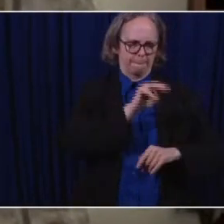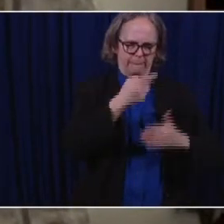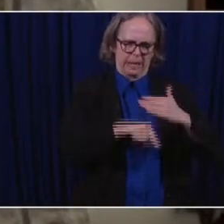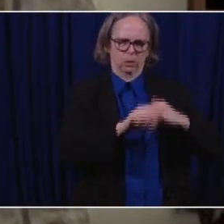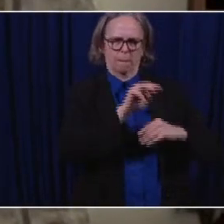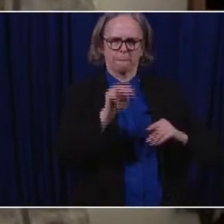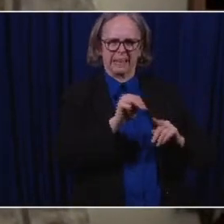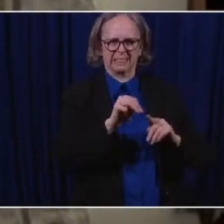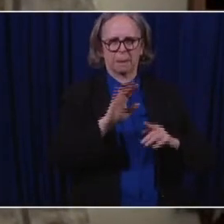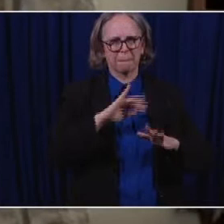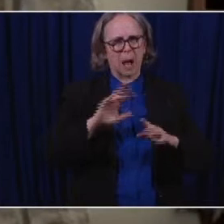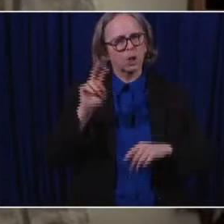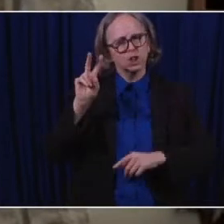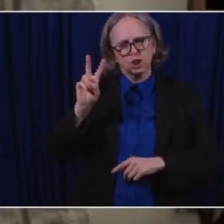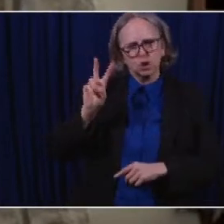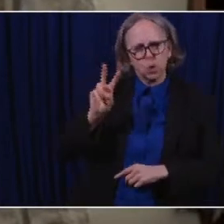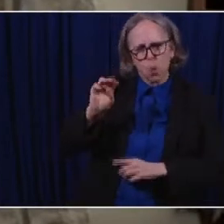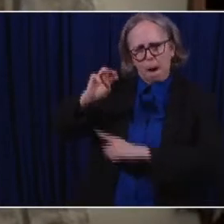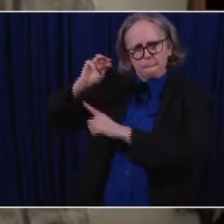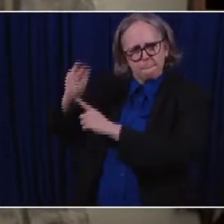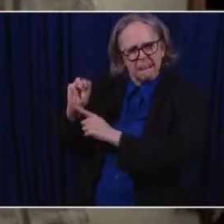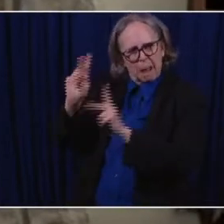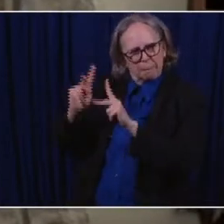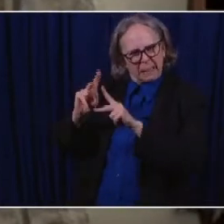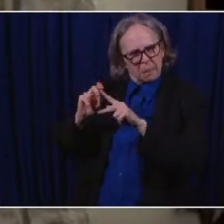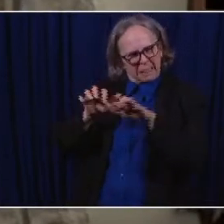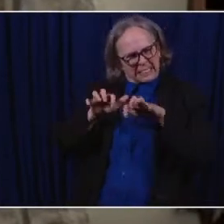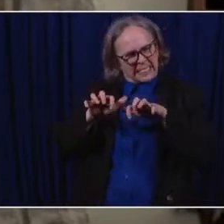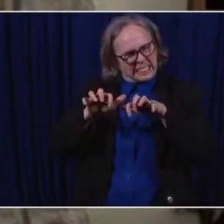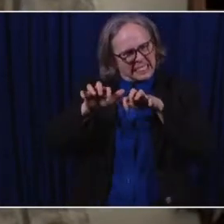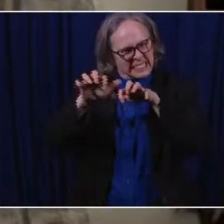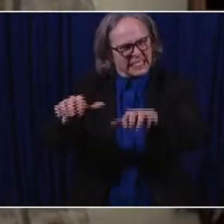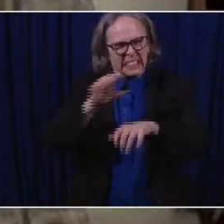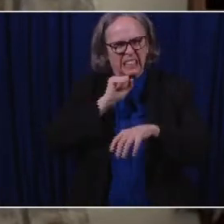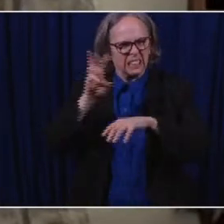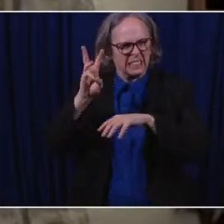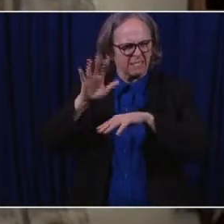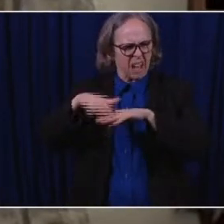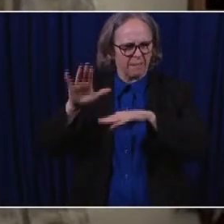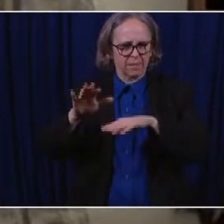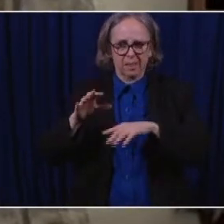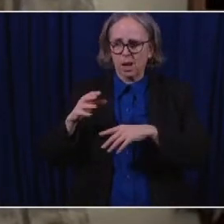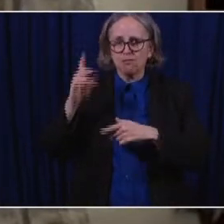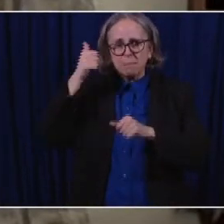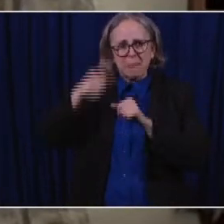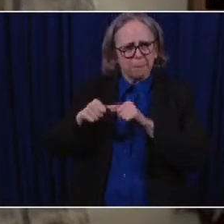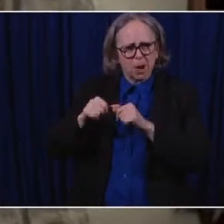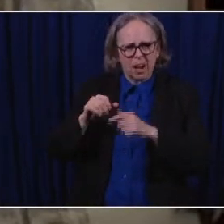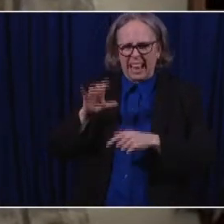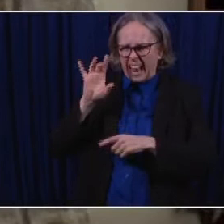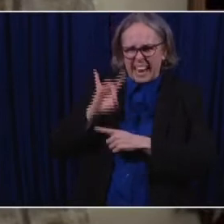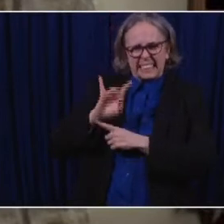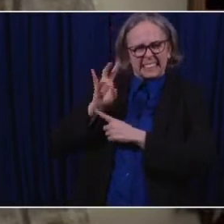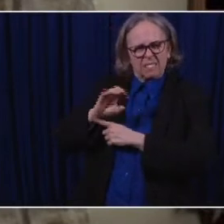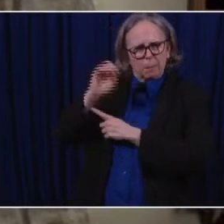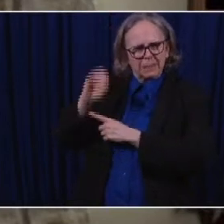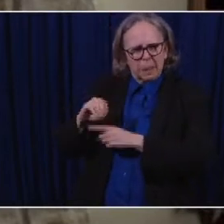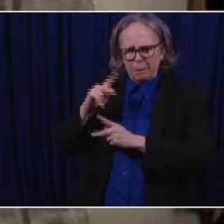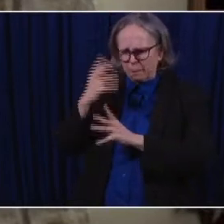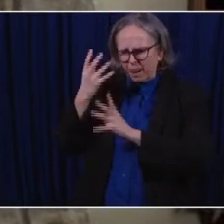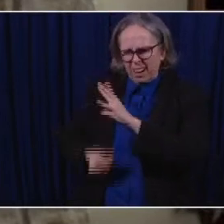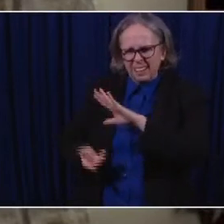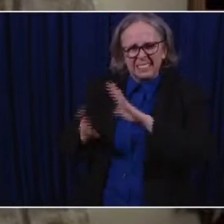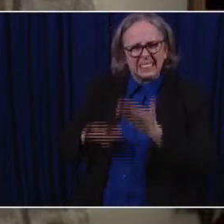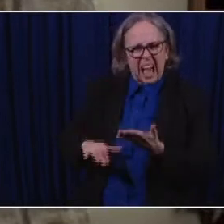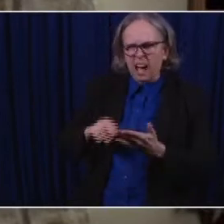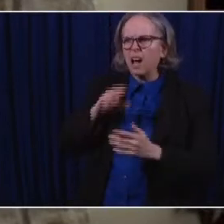65 years of age and older. 87% of all our deaths have come from people 65 and older. So we want to get